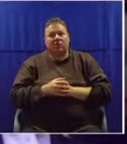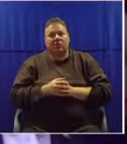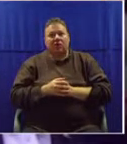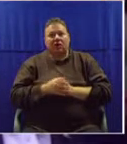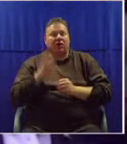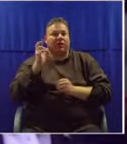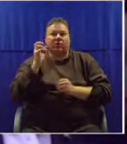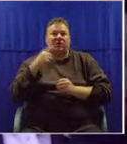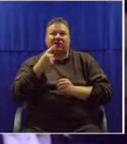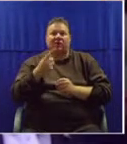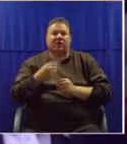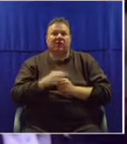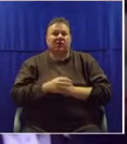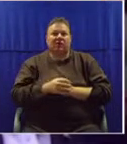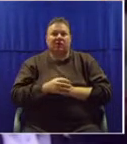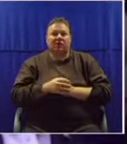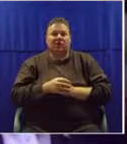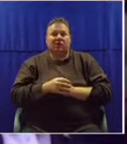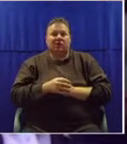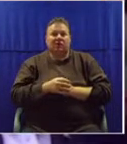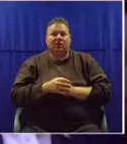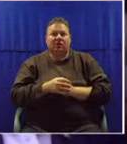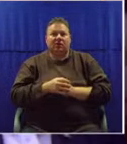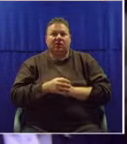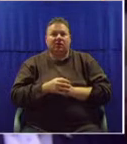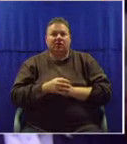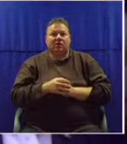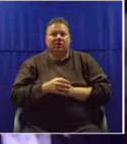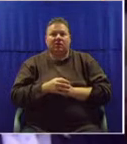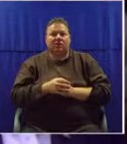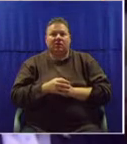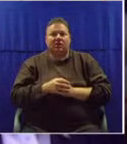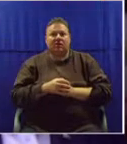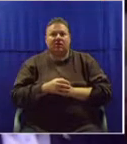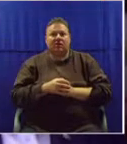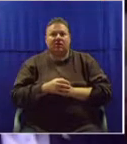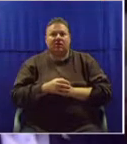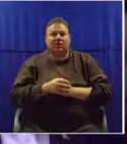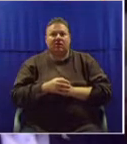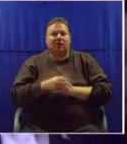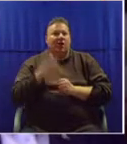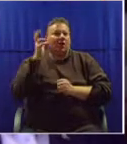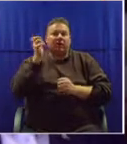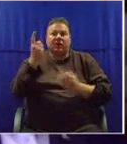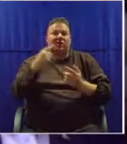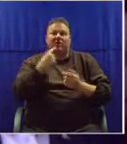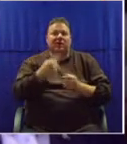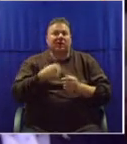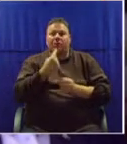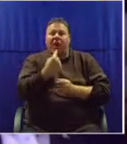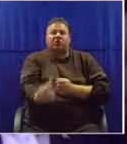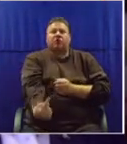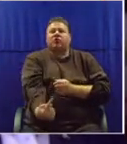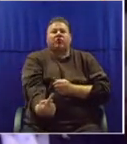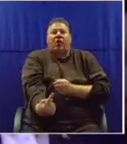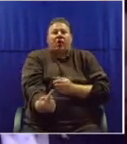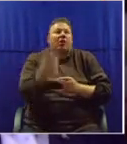backed. That the basis for its execution has always been there. And